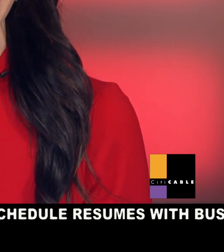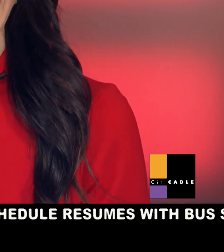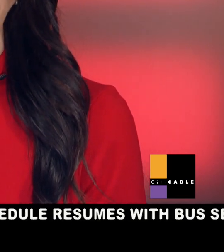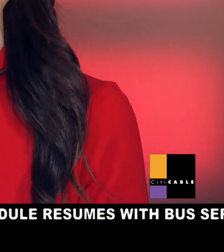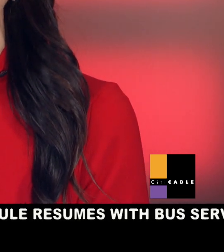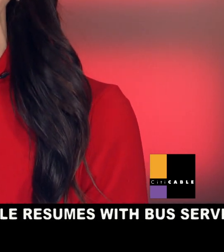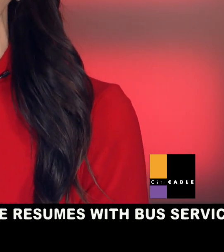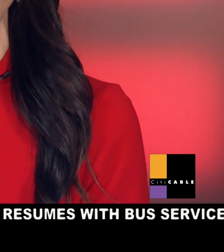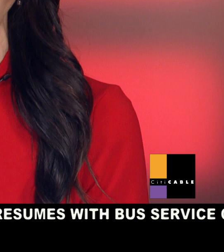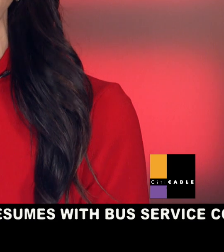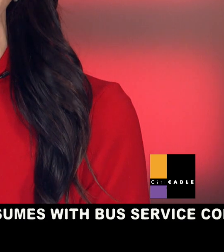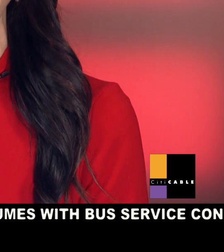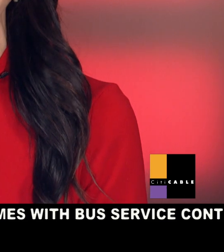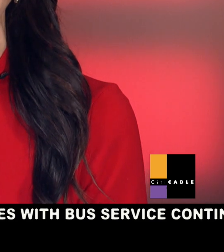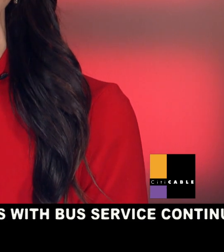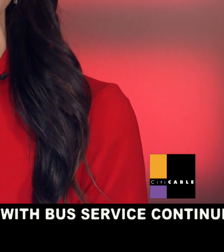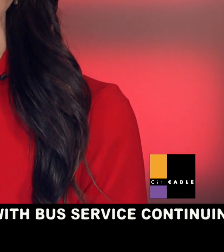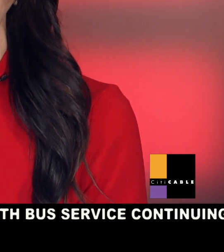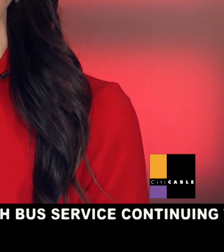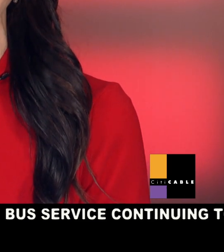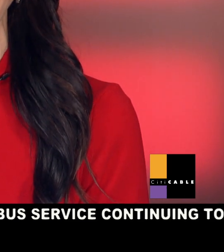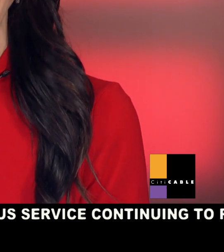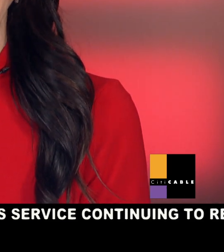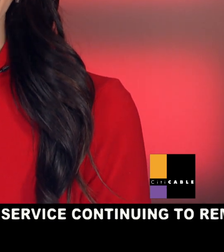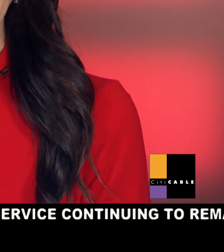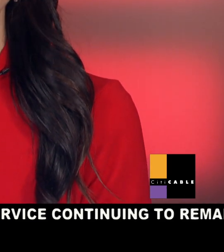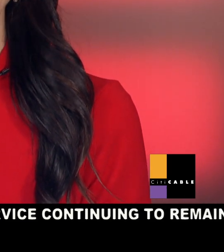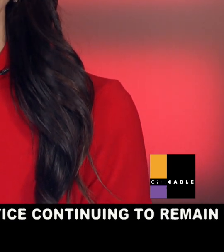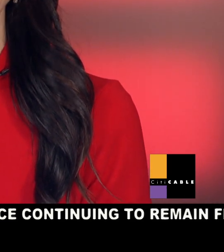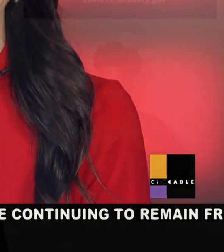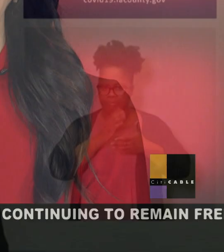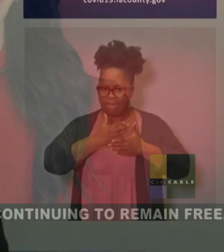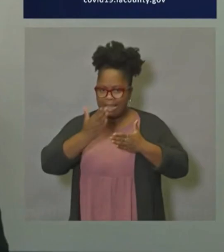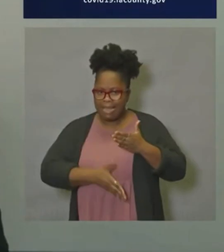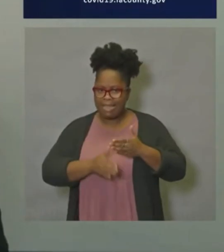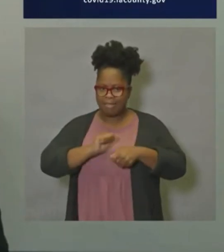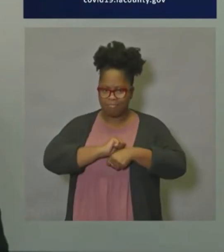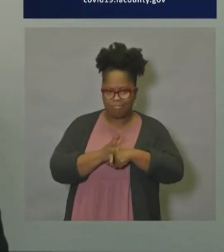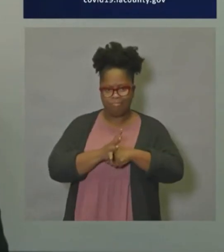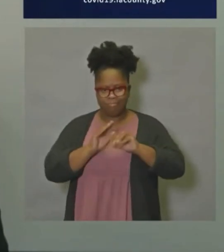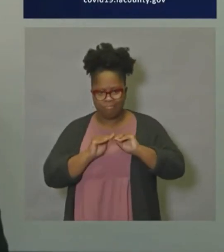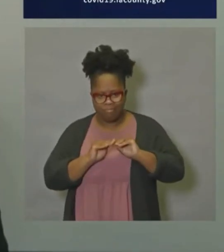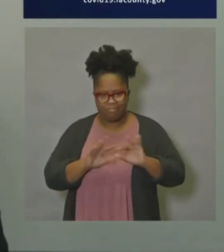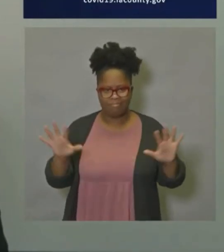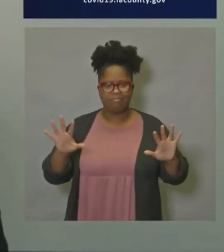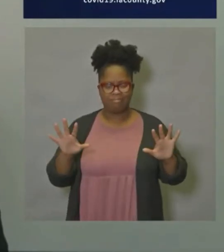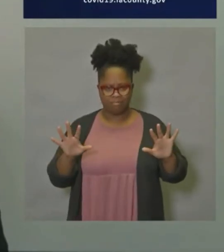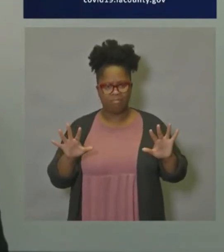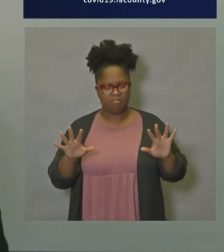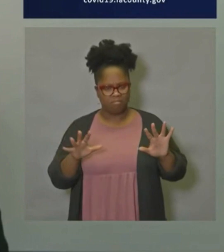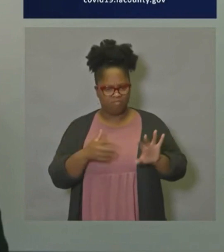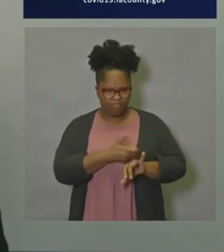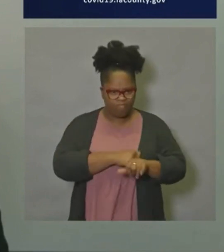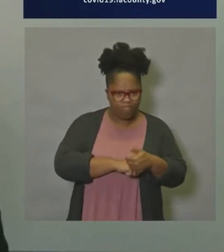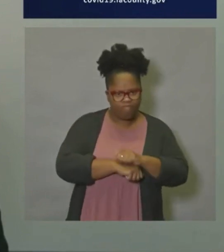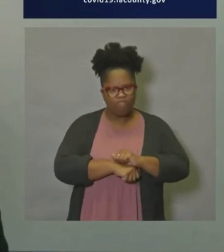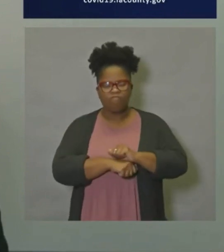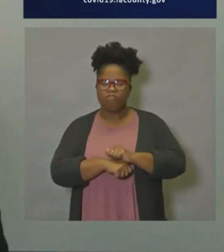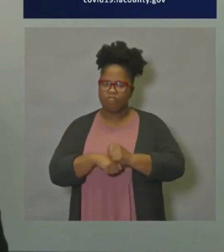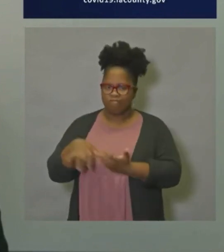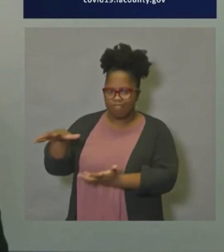on the county's COVID-19 response. County Public Health Director Dr. Barbara Ferrer shared